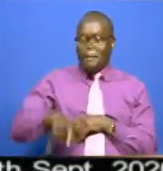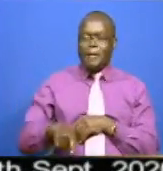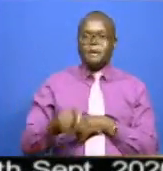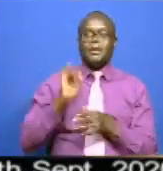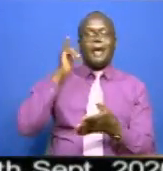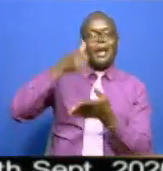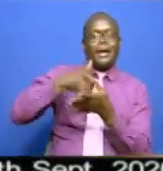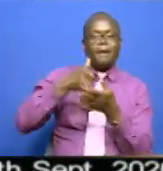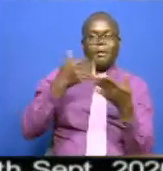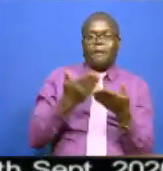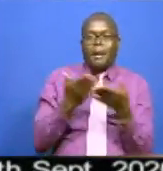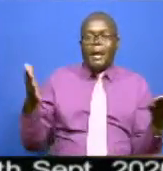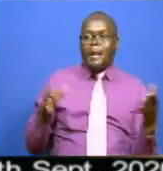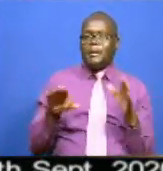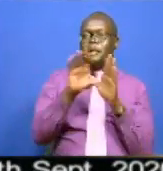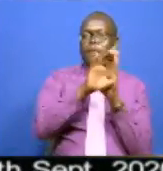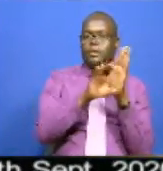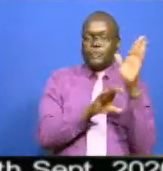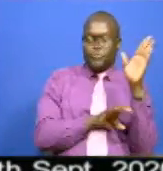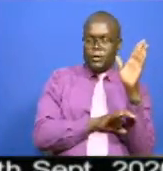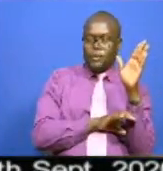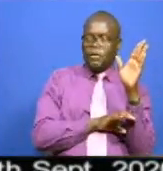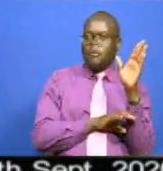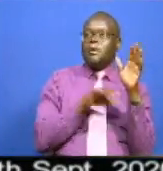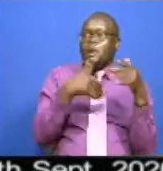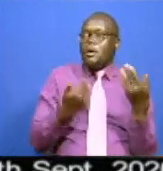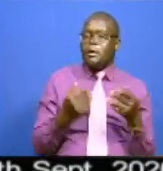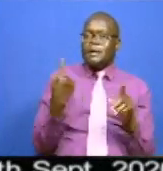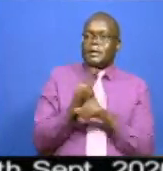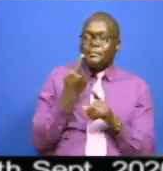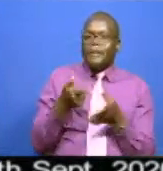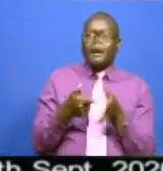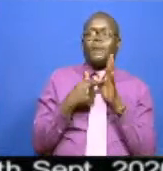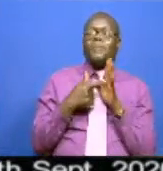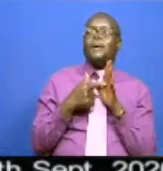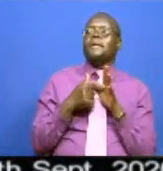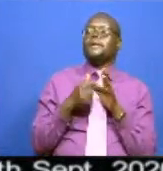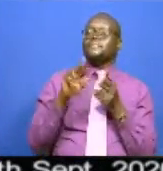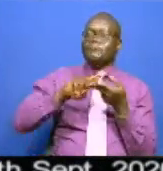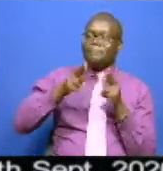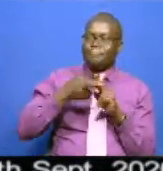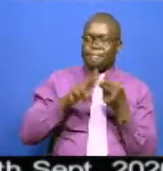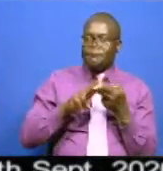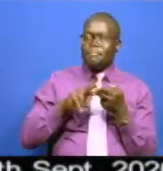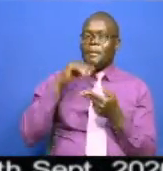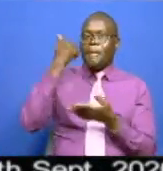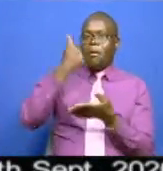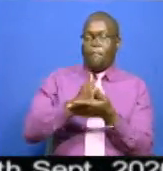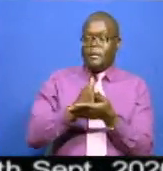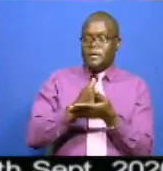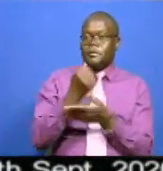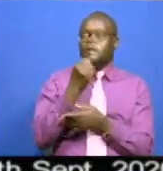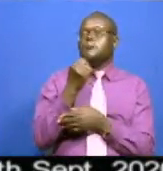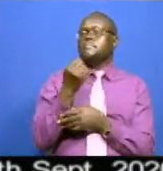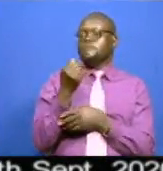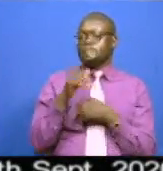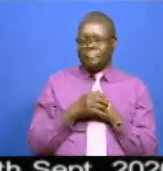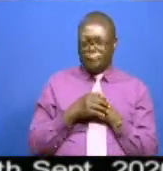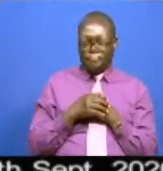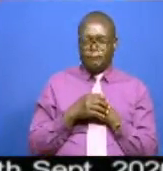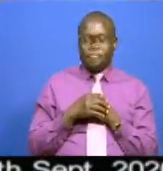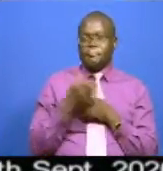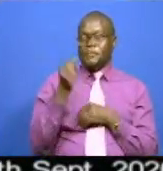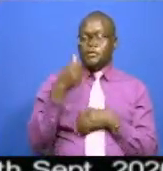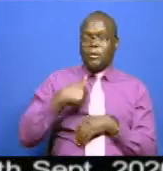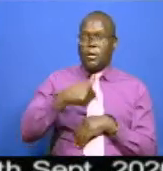account any constitutional or statutory requirements relating to the office in question. So